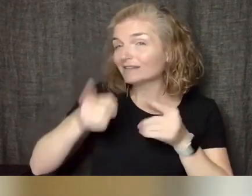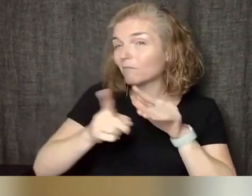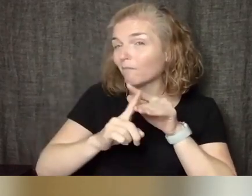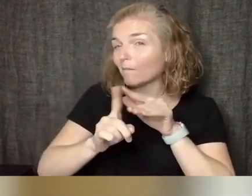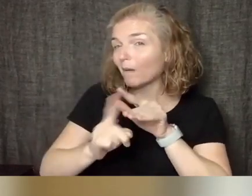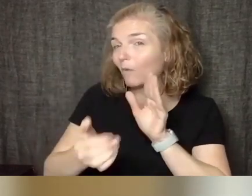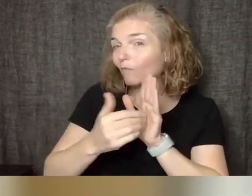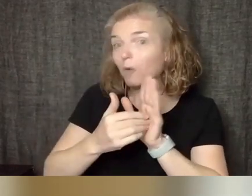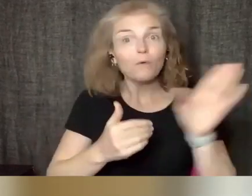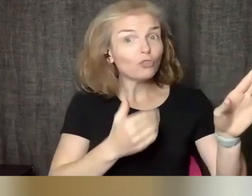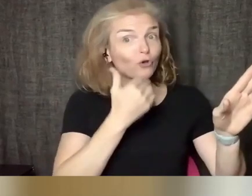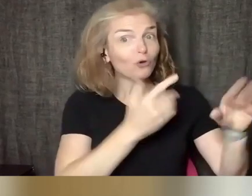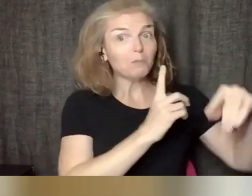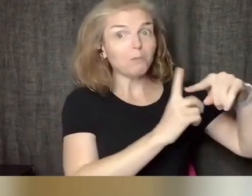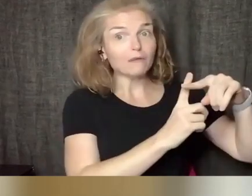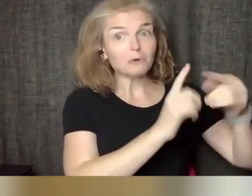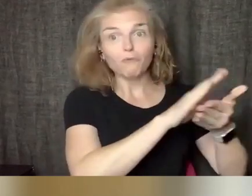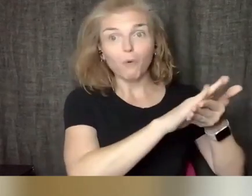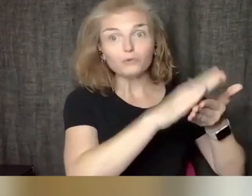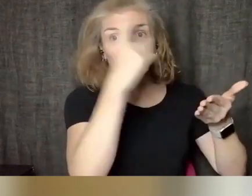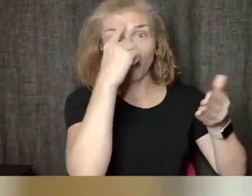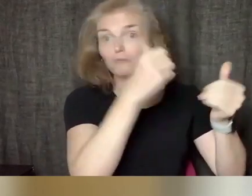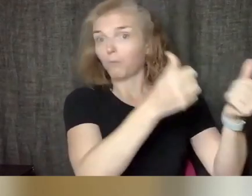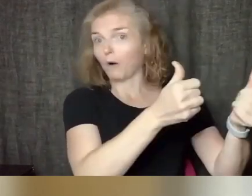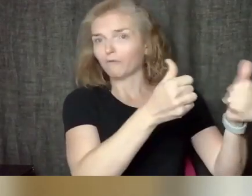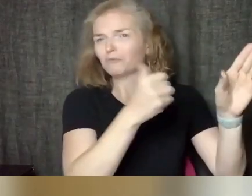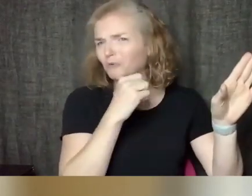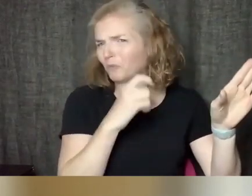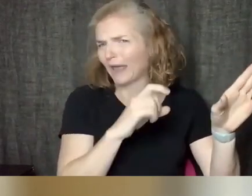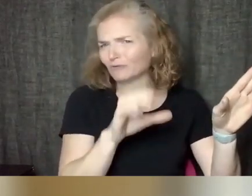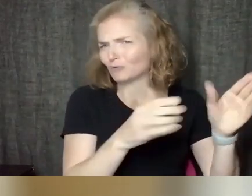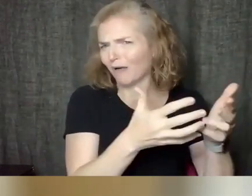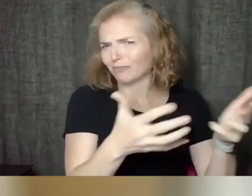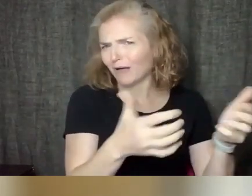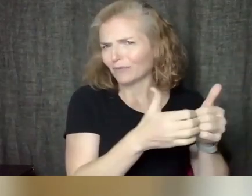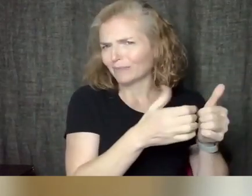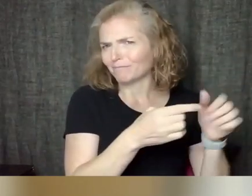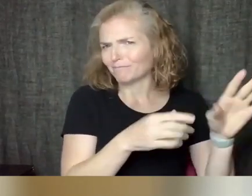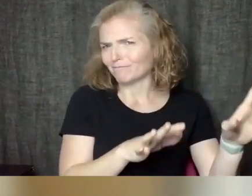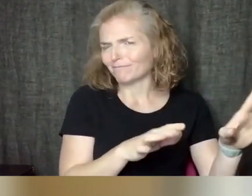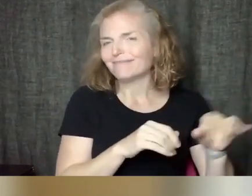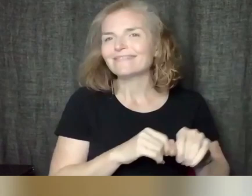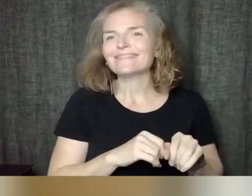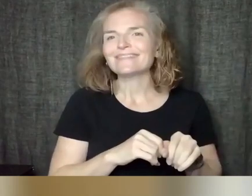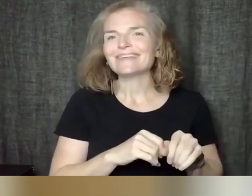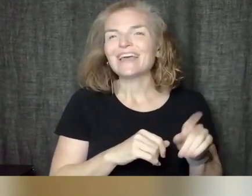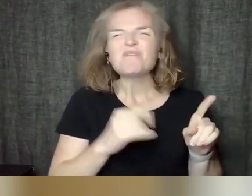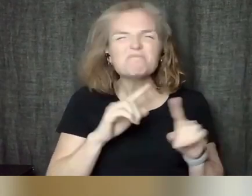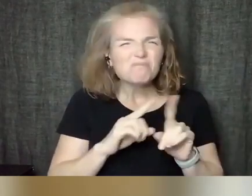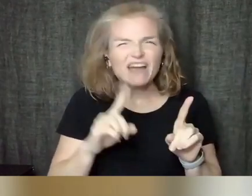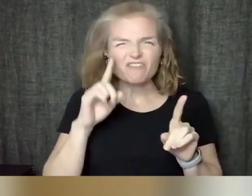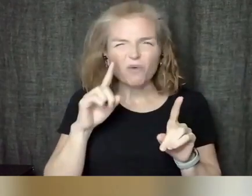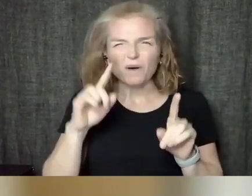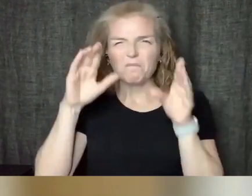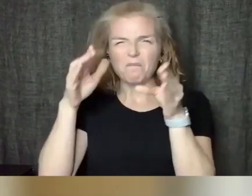wholesome ones. You know, wholesome thoughts are wonderful, but we wouldn't indulge them if we were engaged in a mindfulness practice. We'd